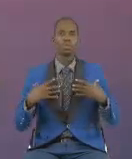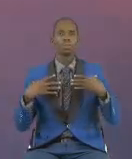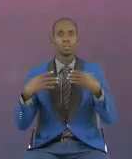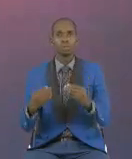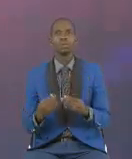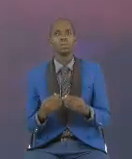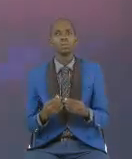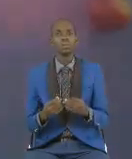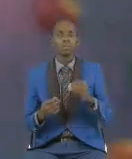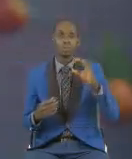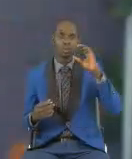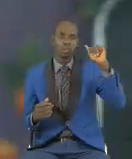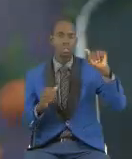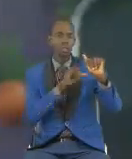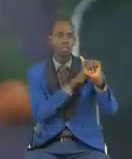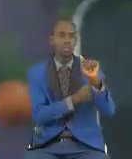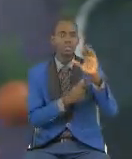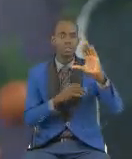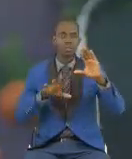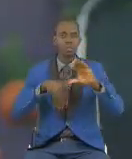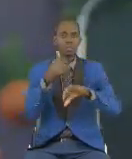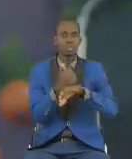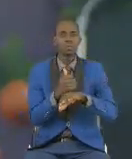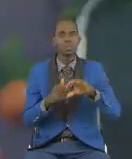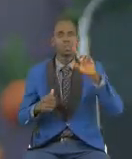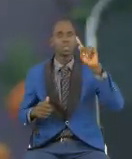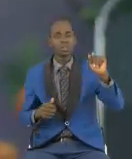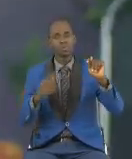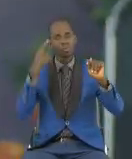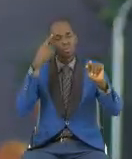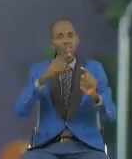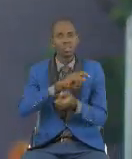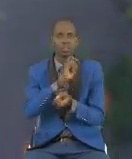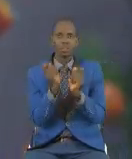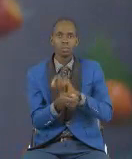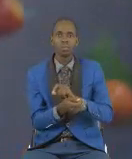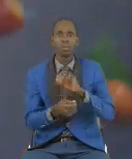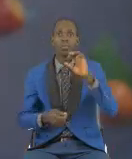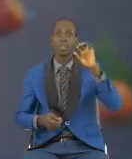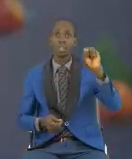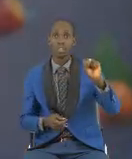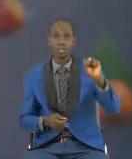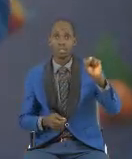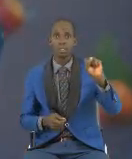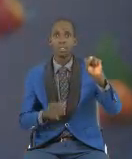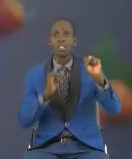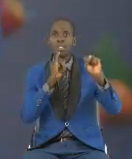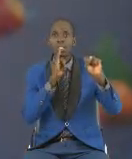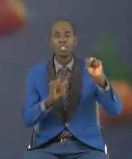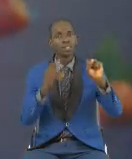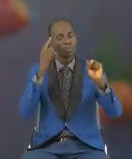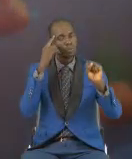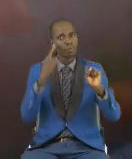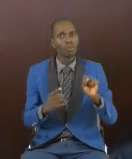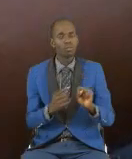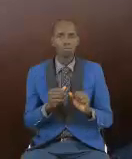for confirmation, and T for transformation. S is for sustenance. You are going